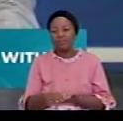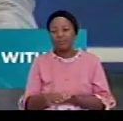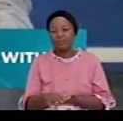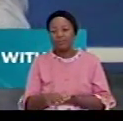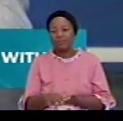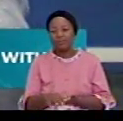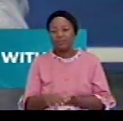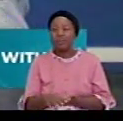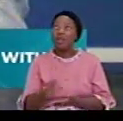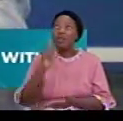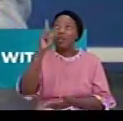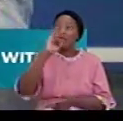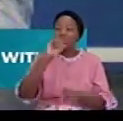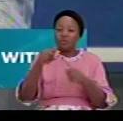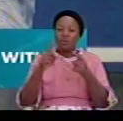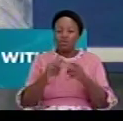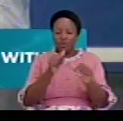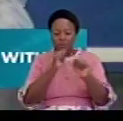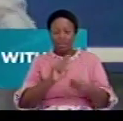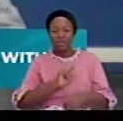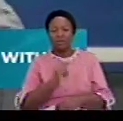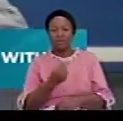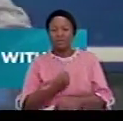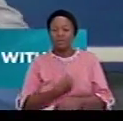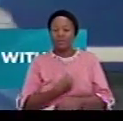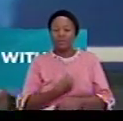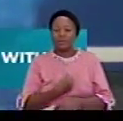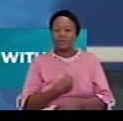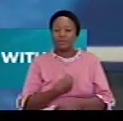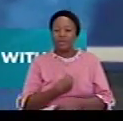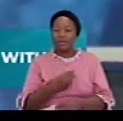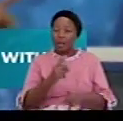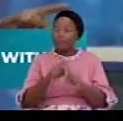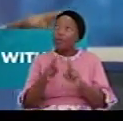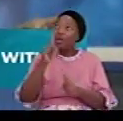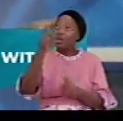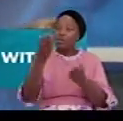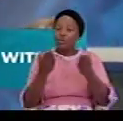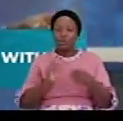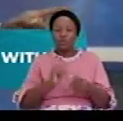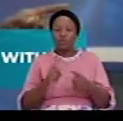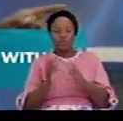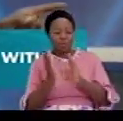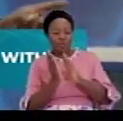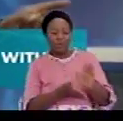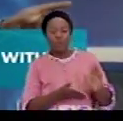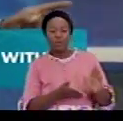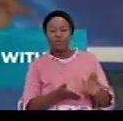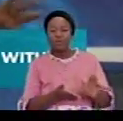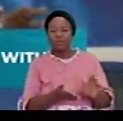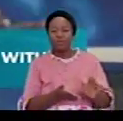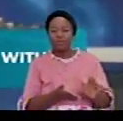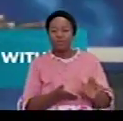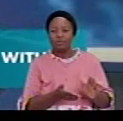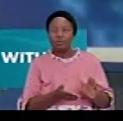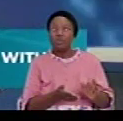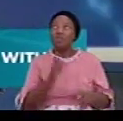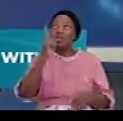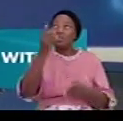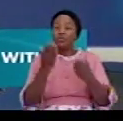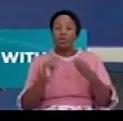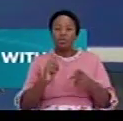He is going to bless us. But he wants us to abandon. He wants us